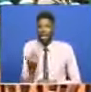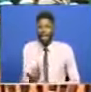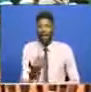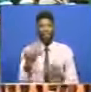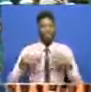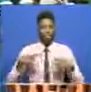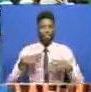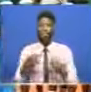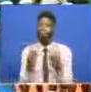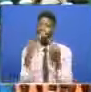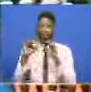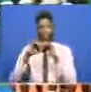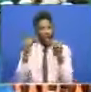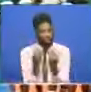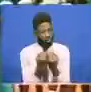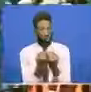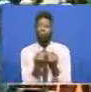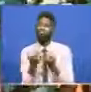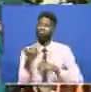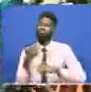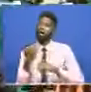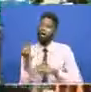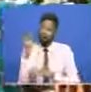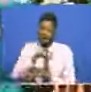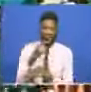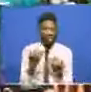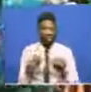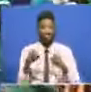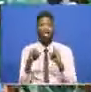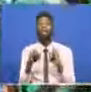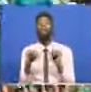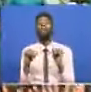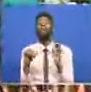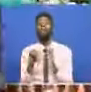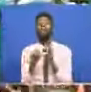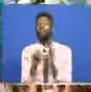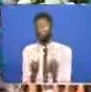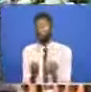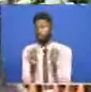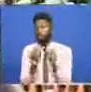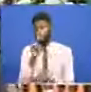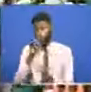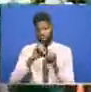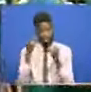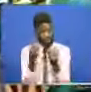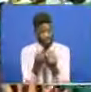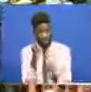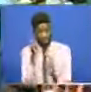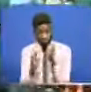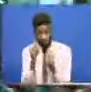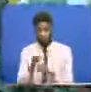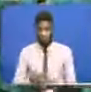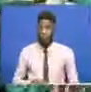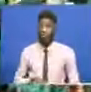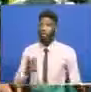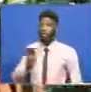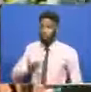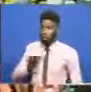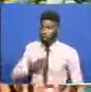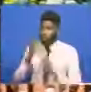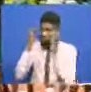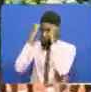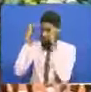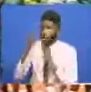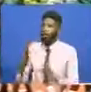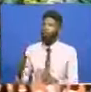actually come out to try and mitigate the situation, and one of the organizations that has come out is the Women Students Association,